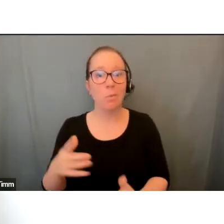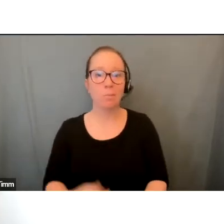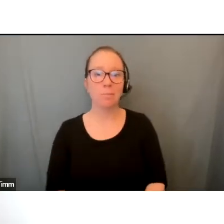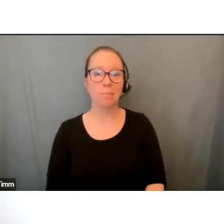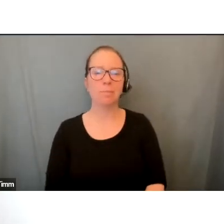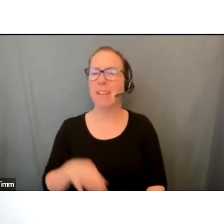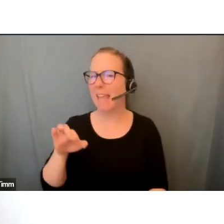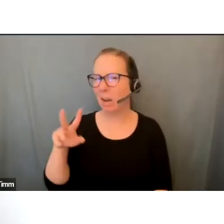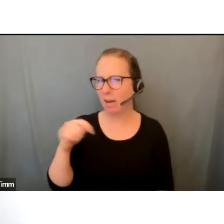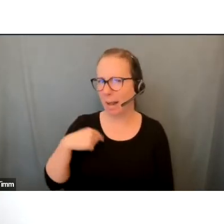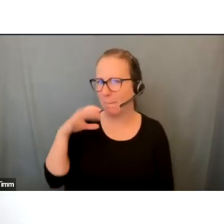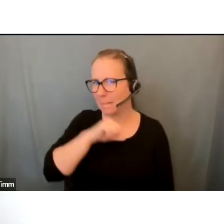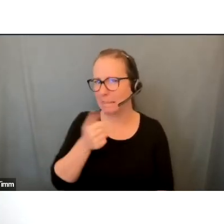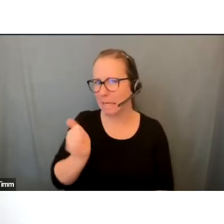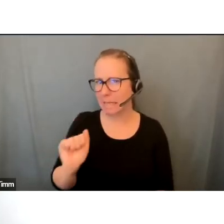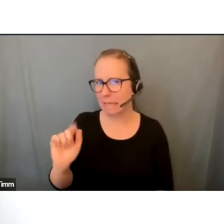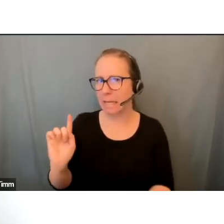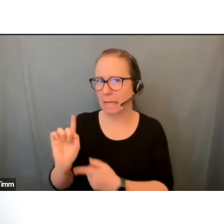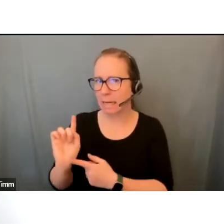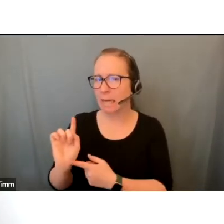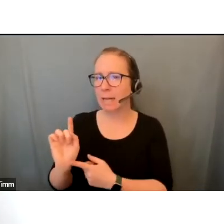Erin, what did I miss in that